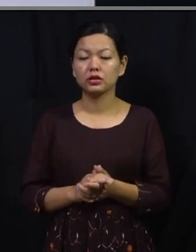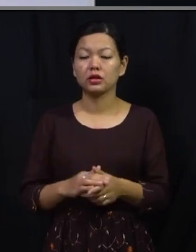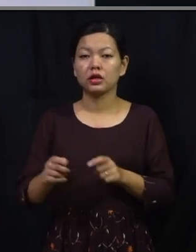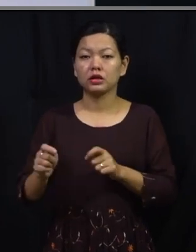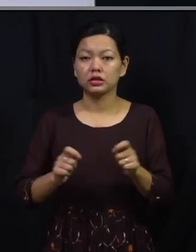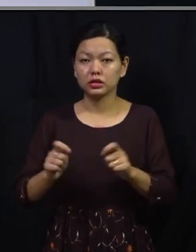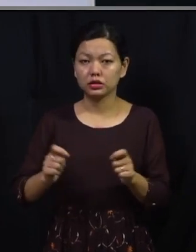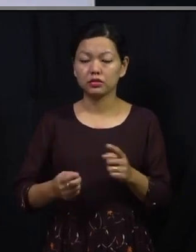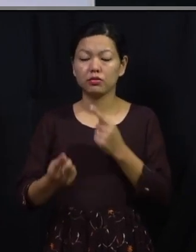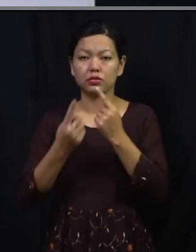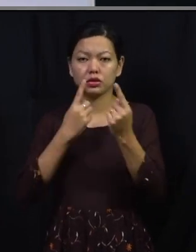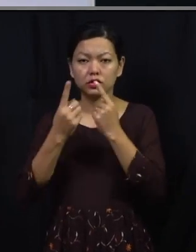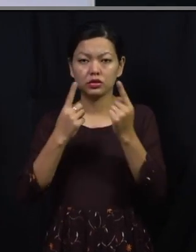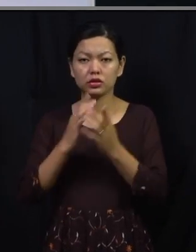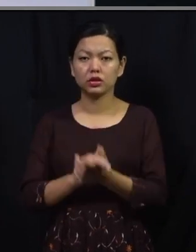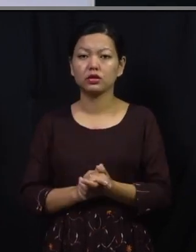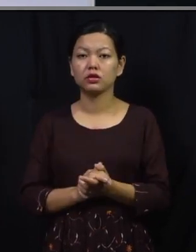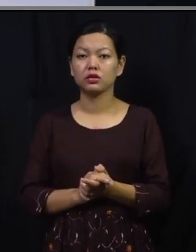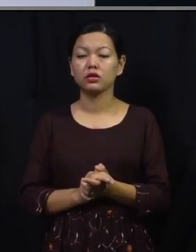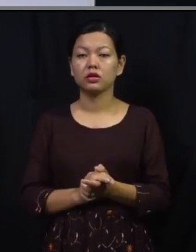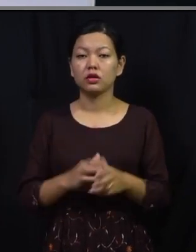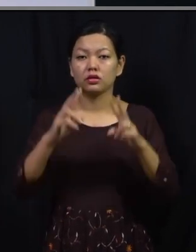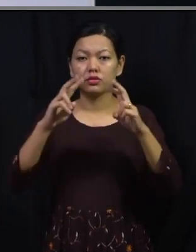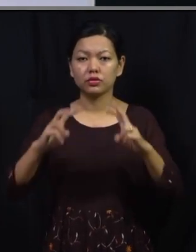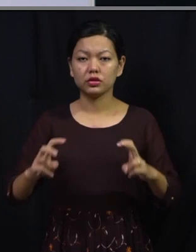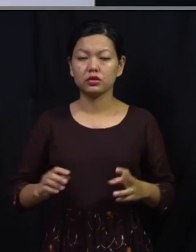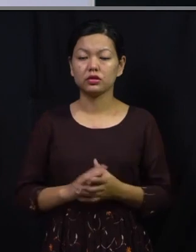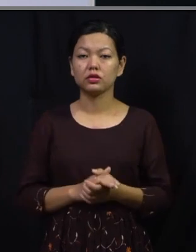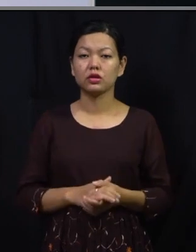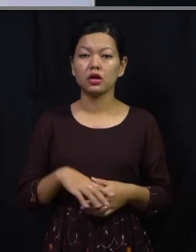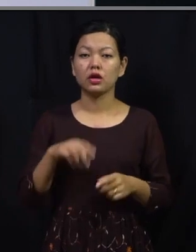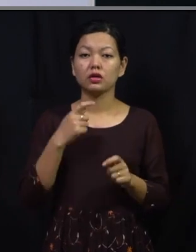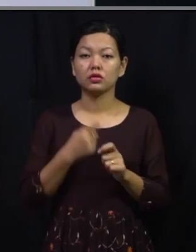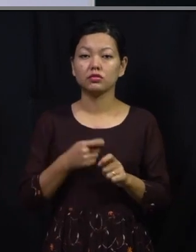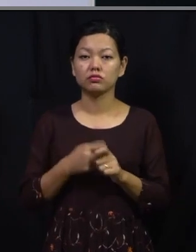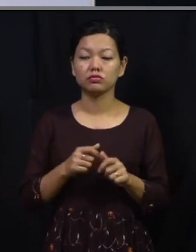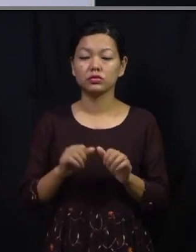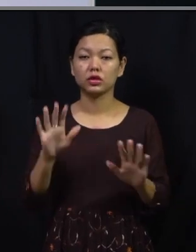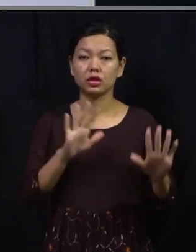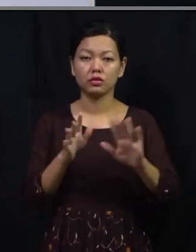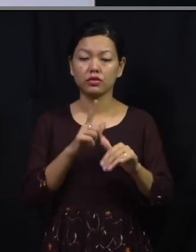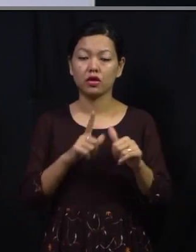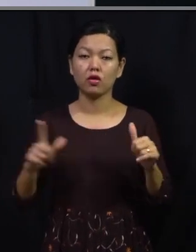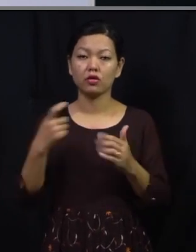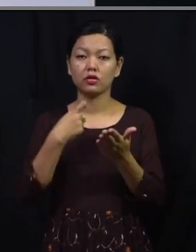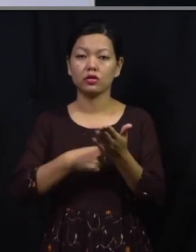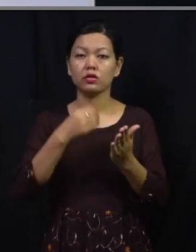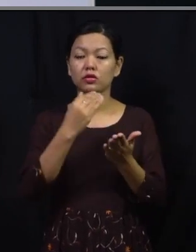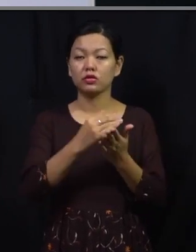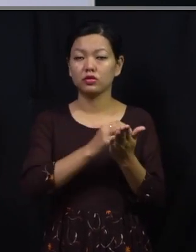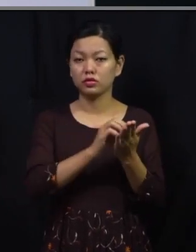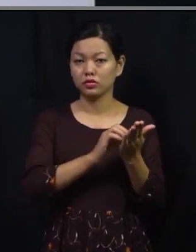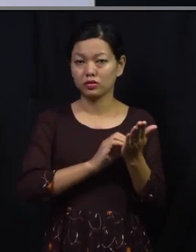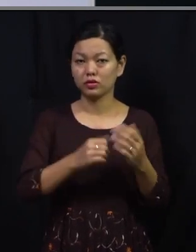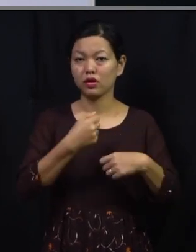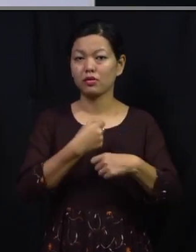with a position, come up with the income statement, and then prepare the position statement. So these are the steps that